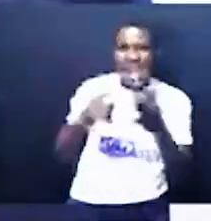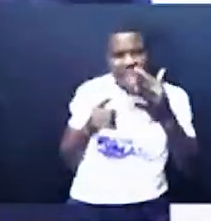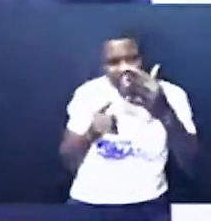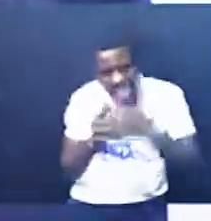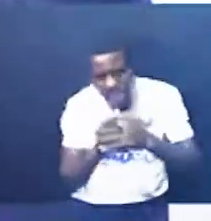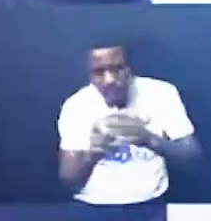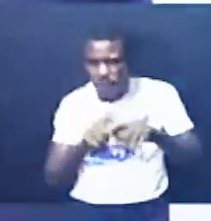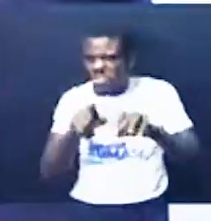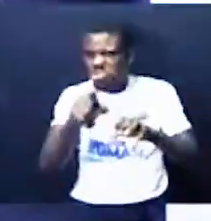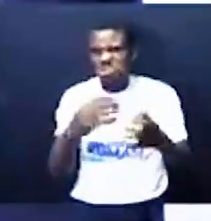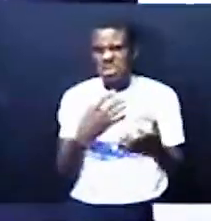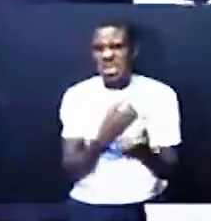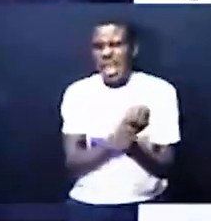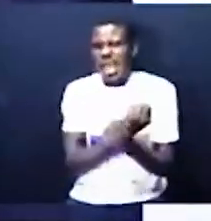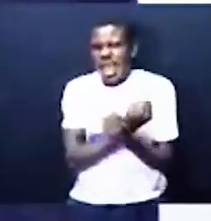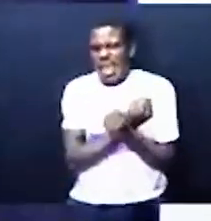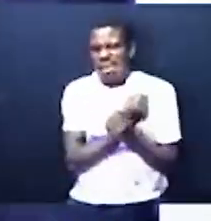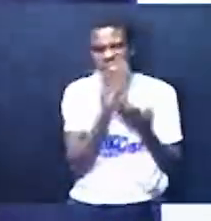more than light.